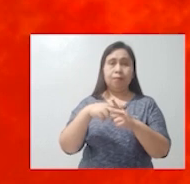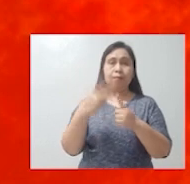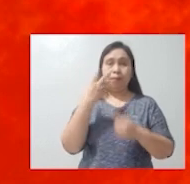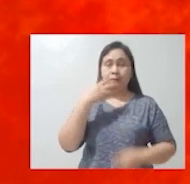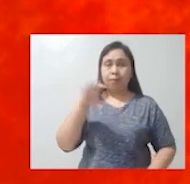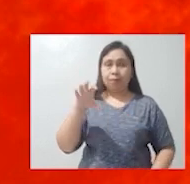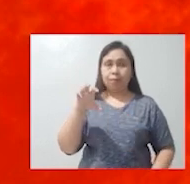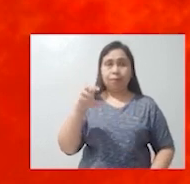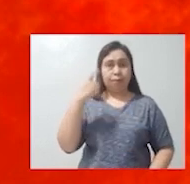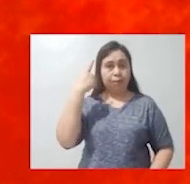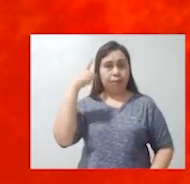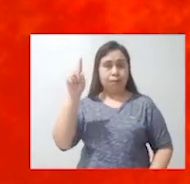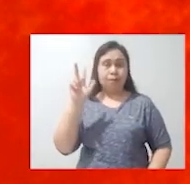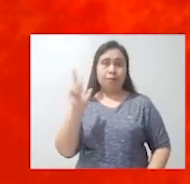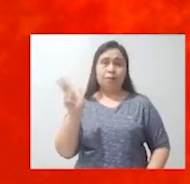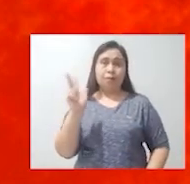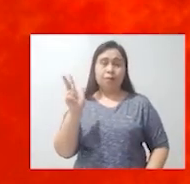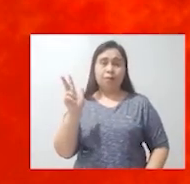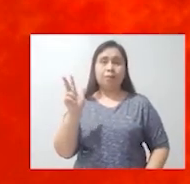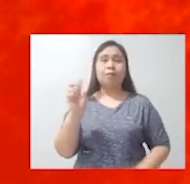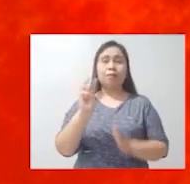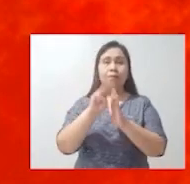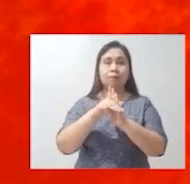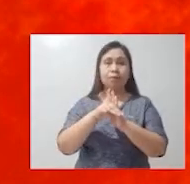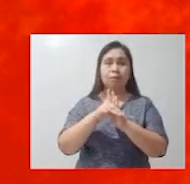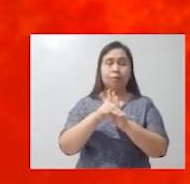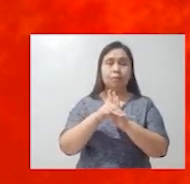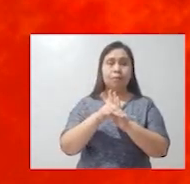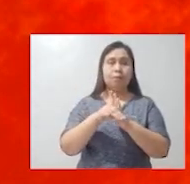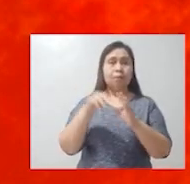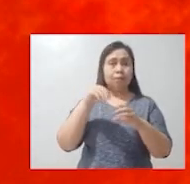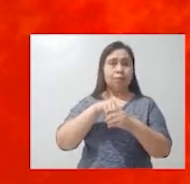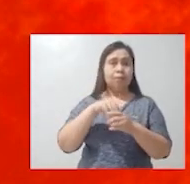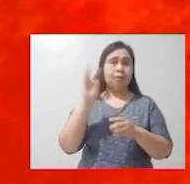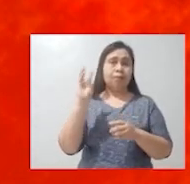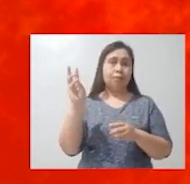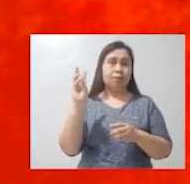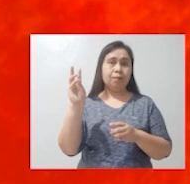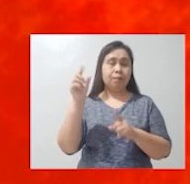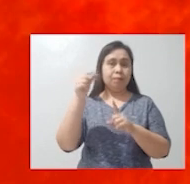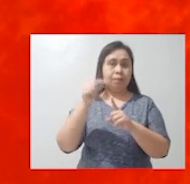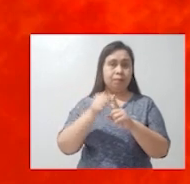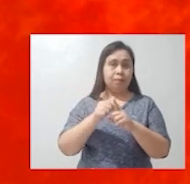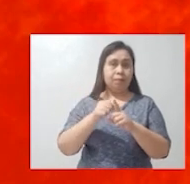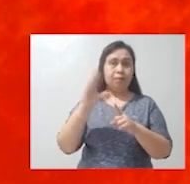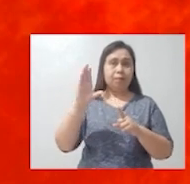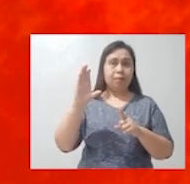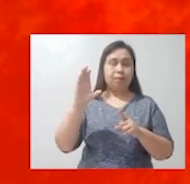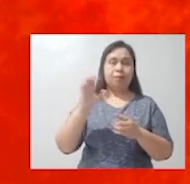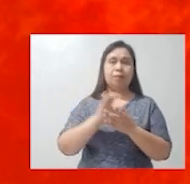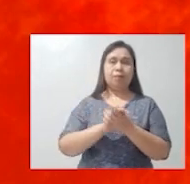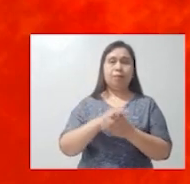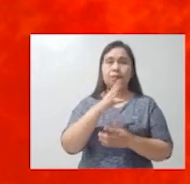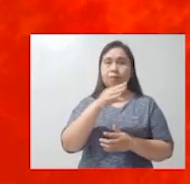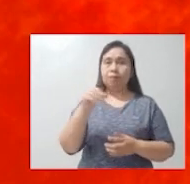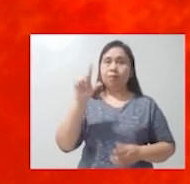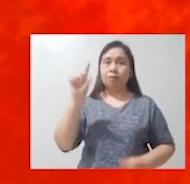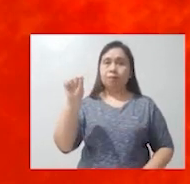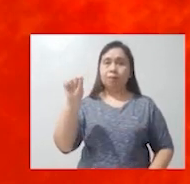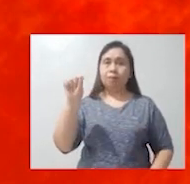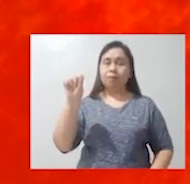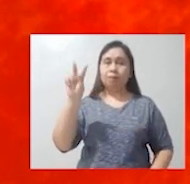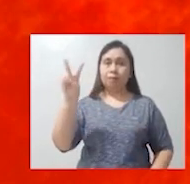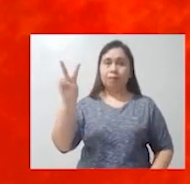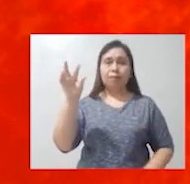30 minutes, 60 degrees Celsius for 60 minutes, and 92 degrees Celsius, almost boiling point